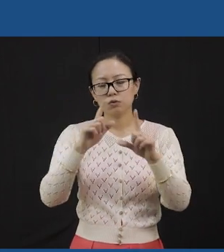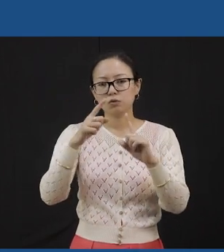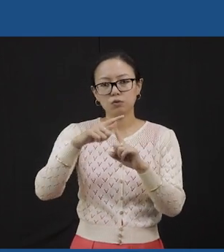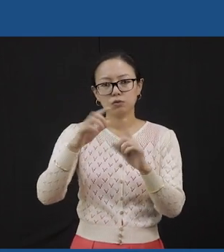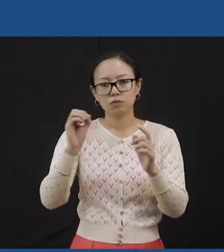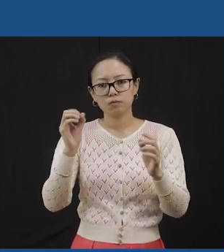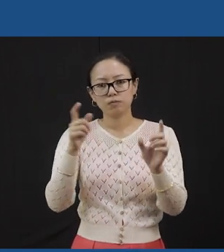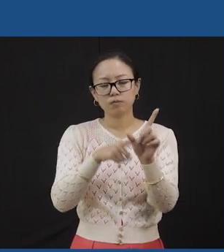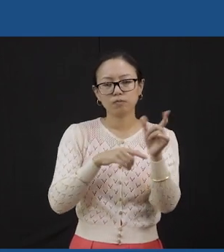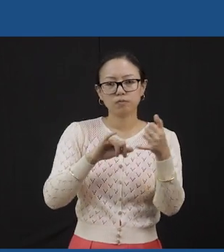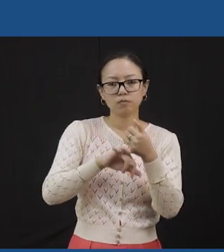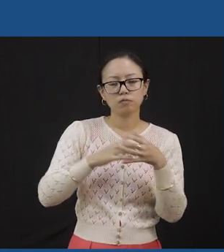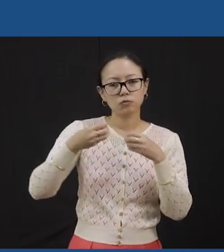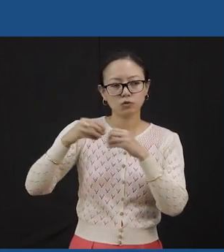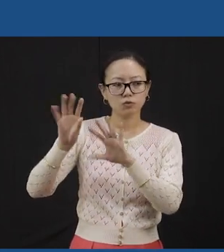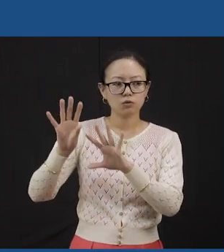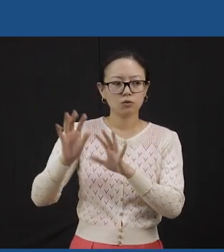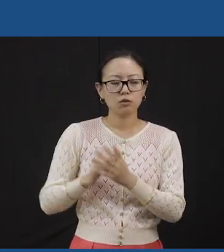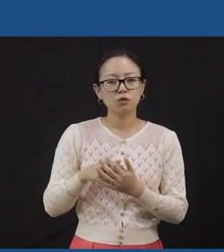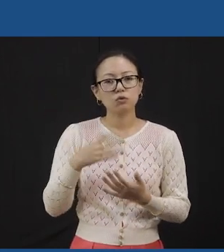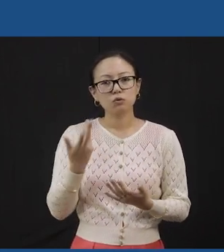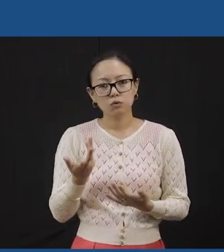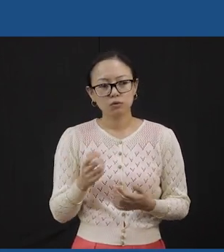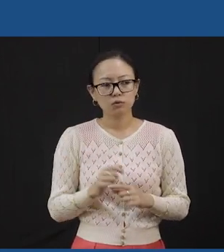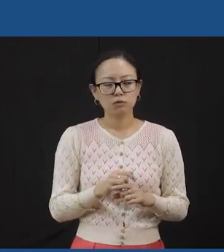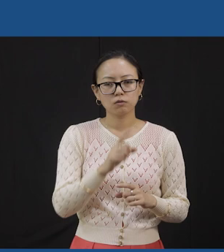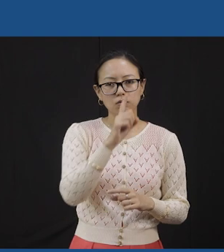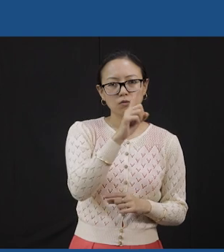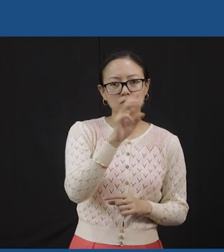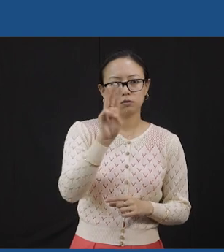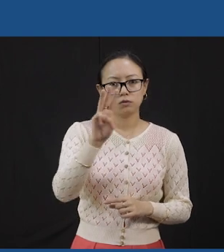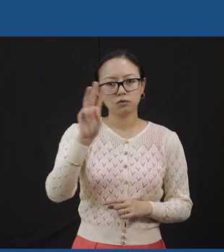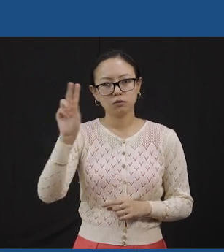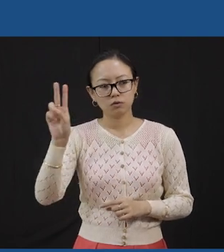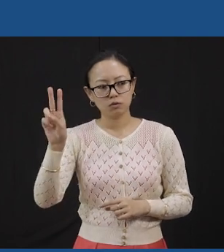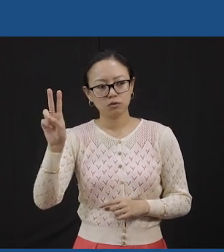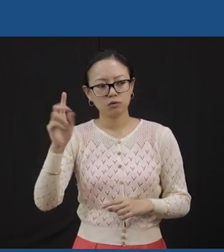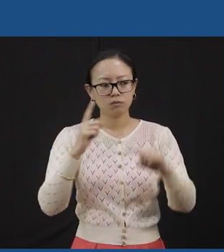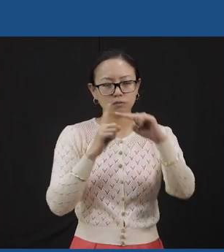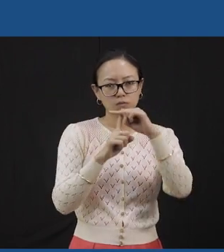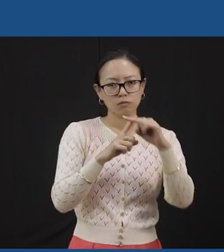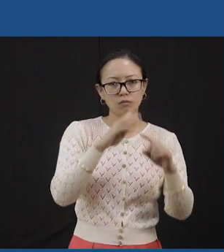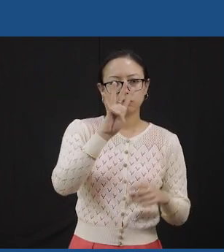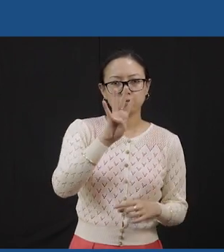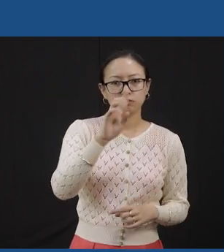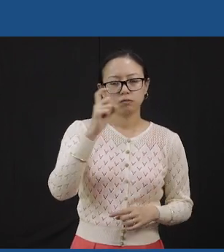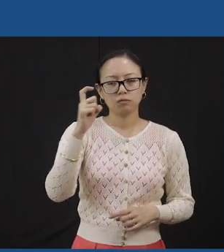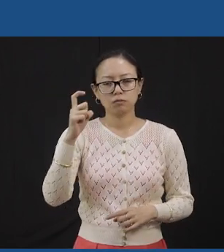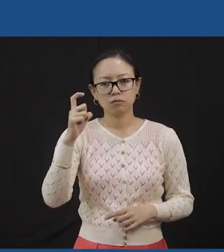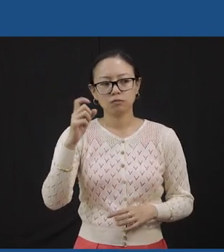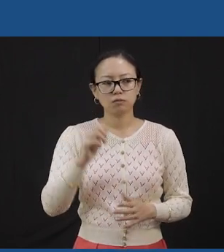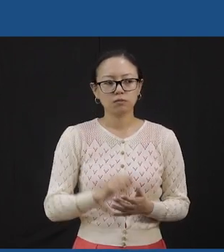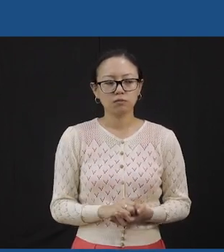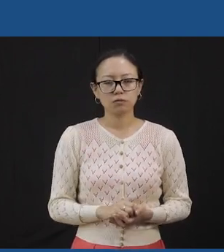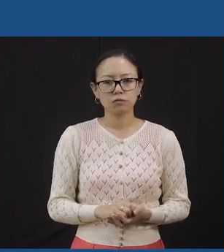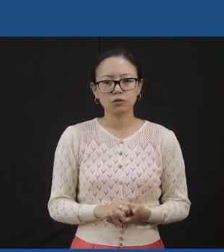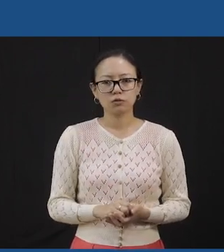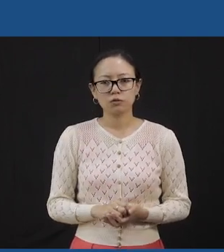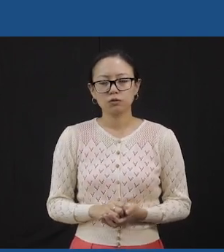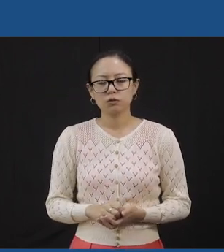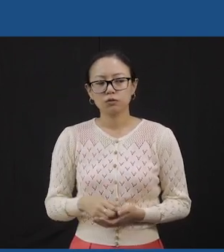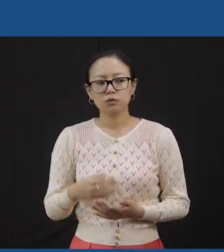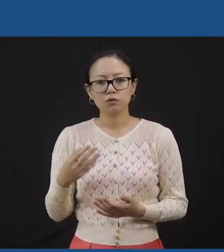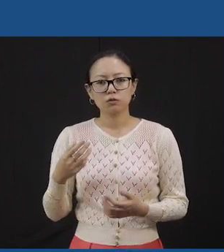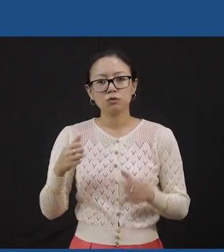132 plus 47 will be 2 plus 7 is 9, 3 plus 4 is 7,